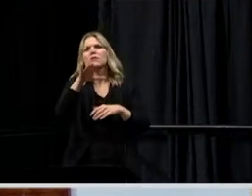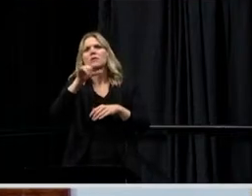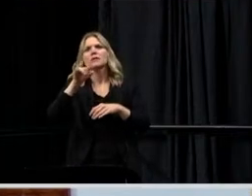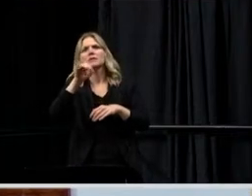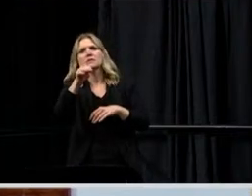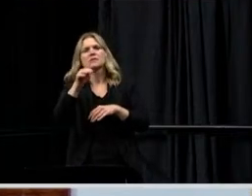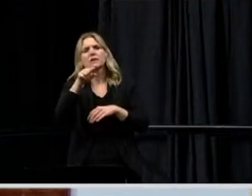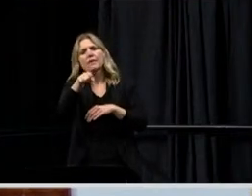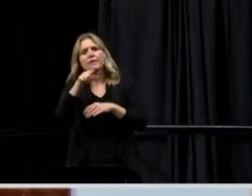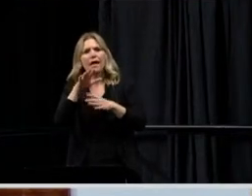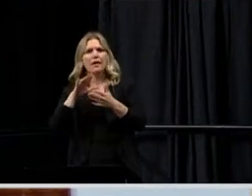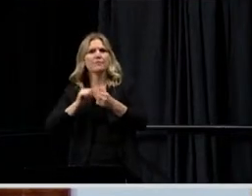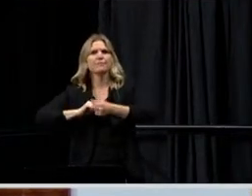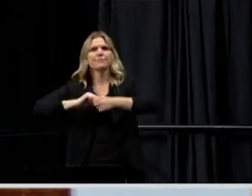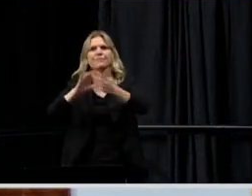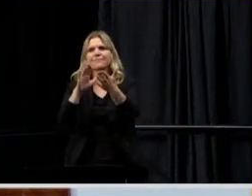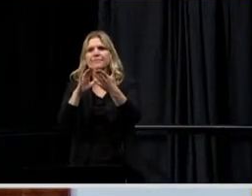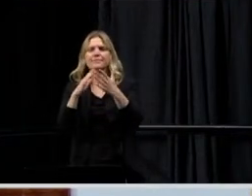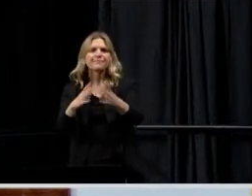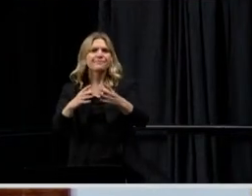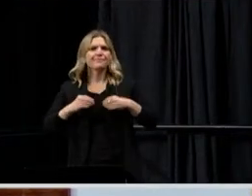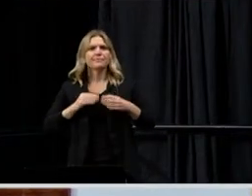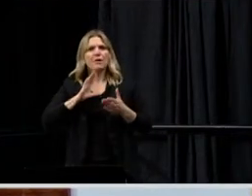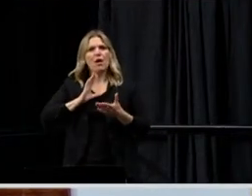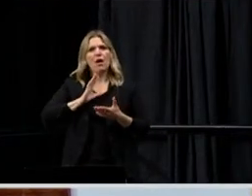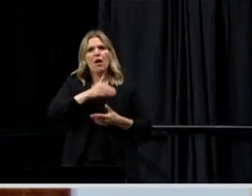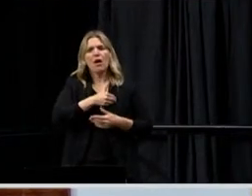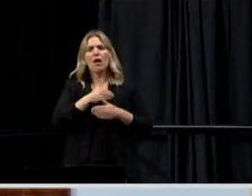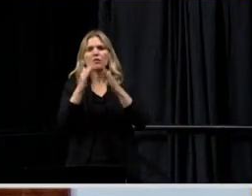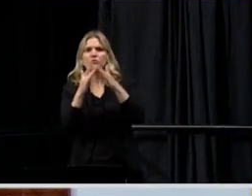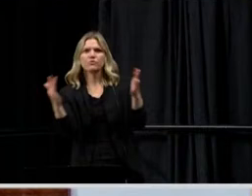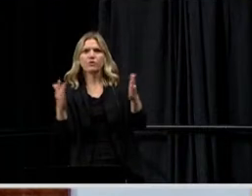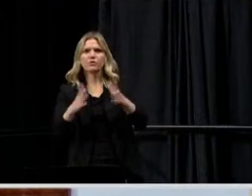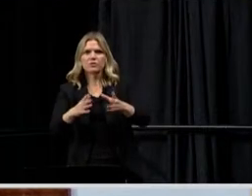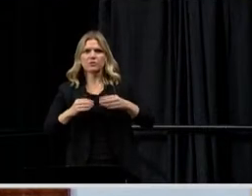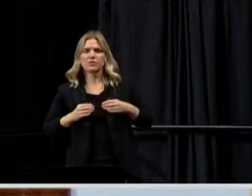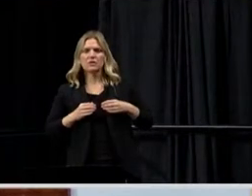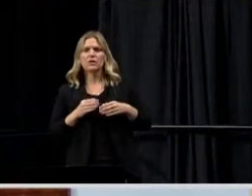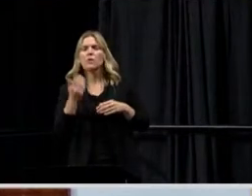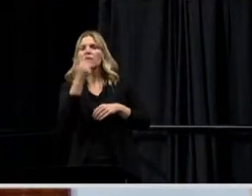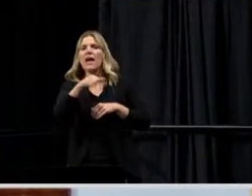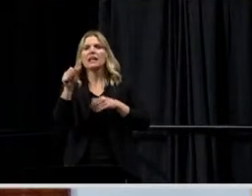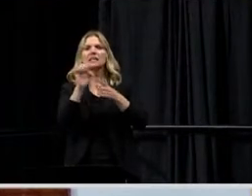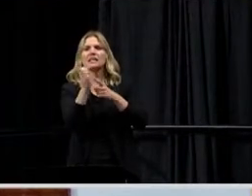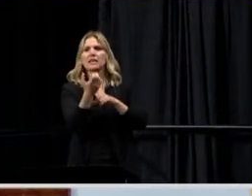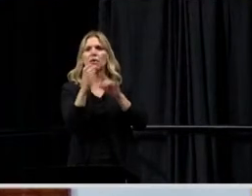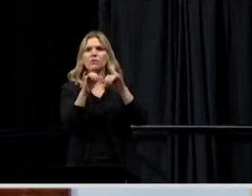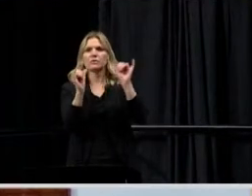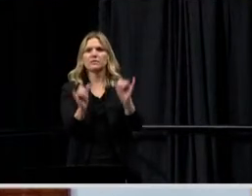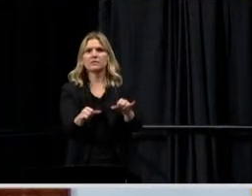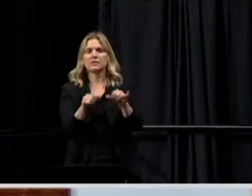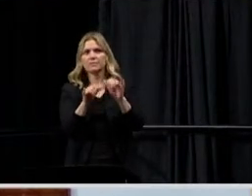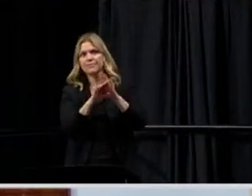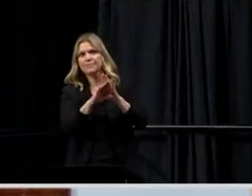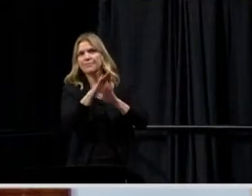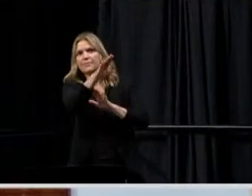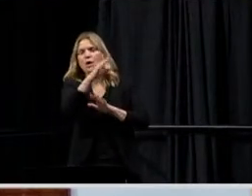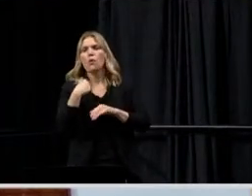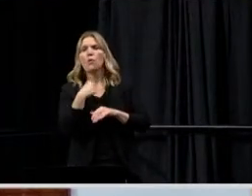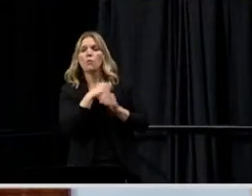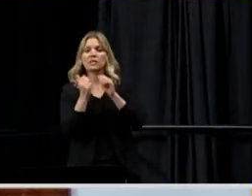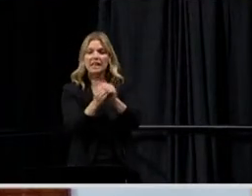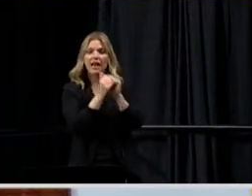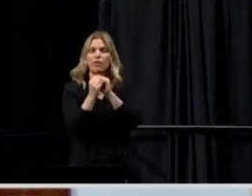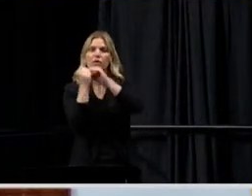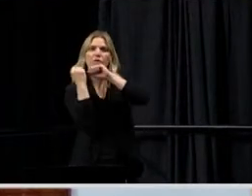takes full advantage of our rich diversity. Like any thriving ecosystem, when we embrace our diversity, we become stronger together.